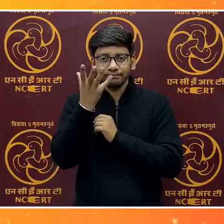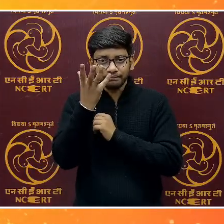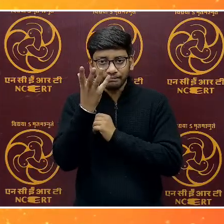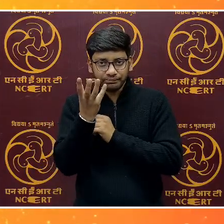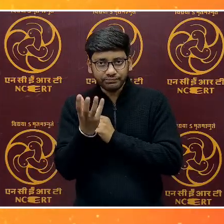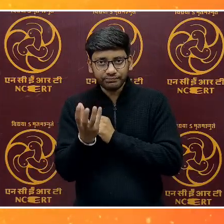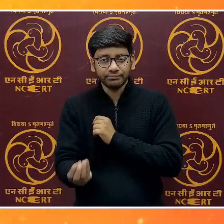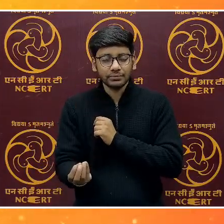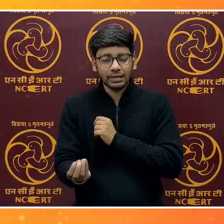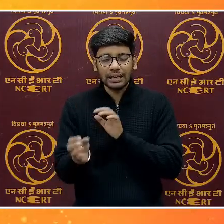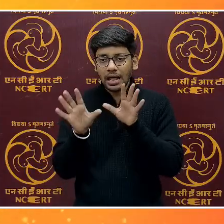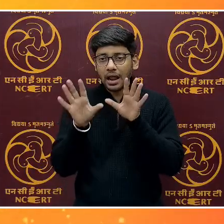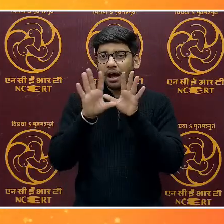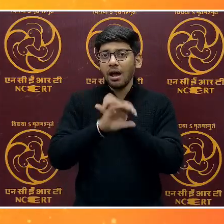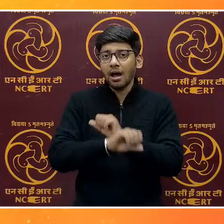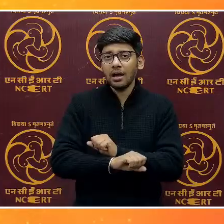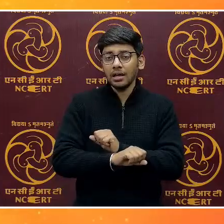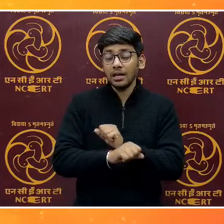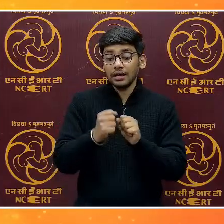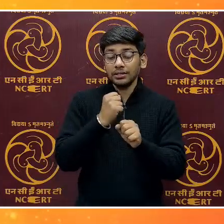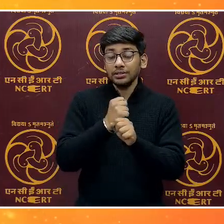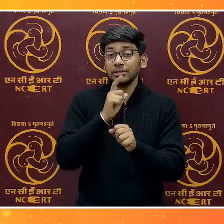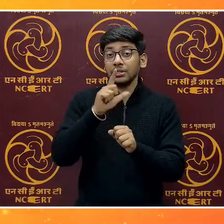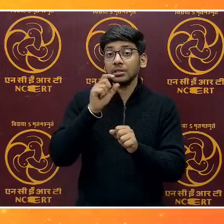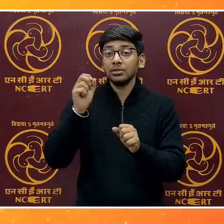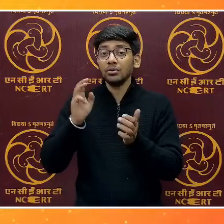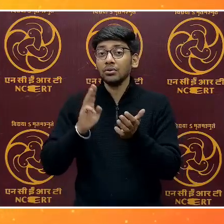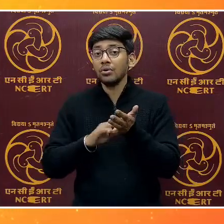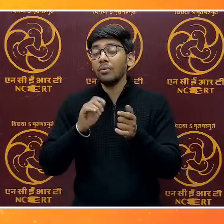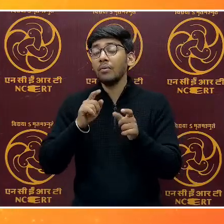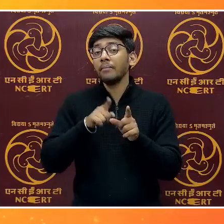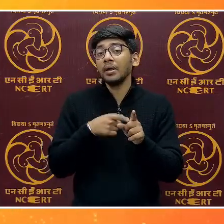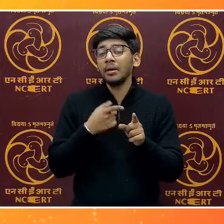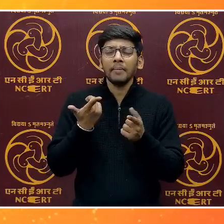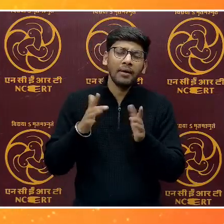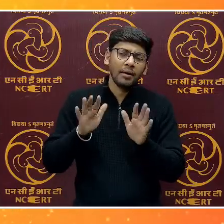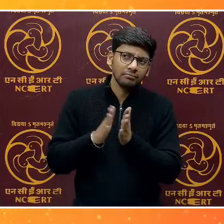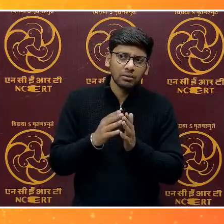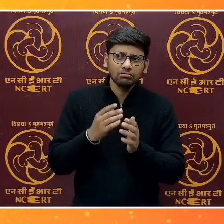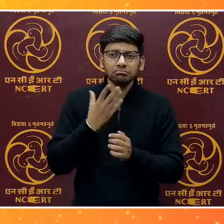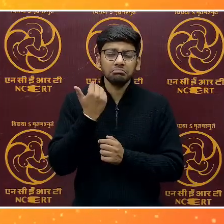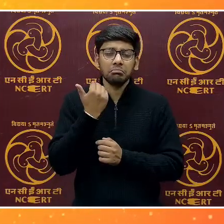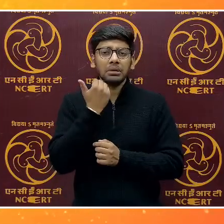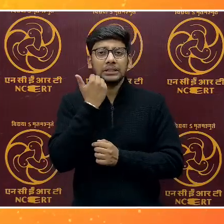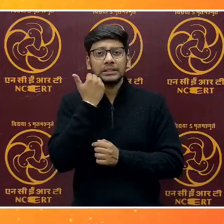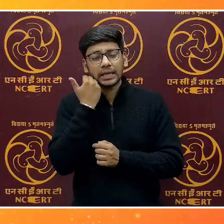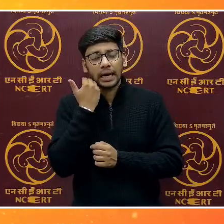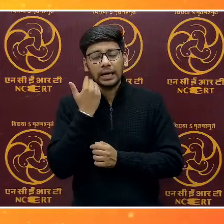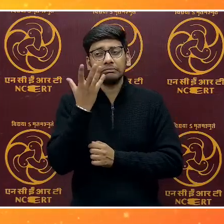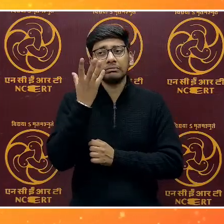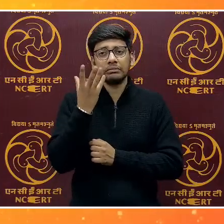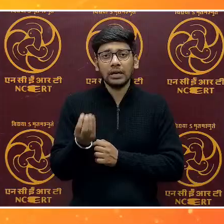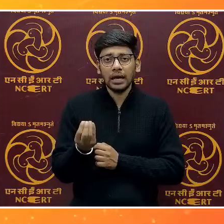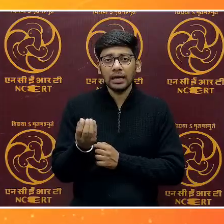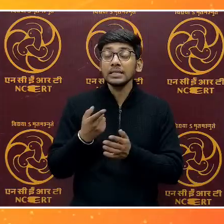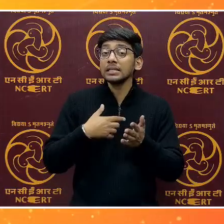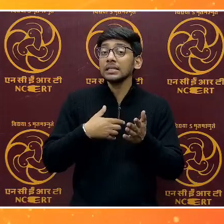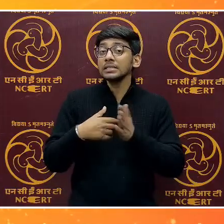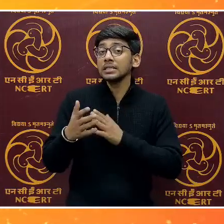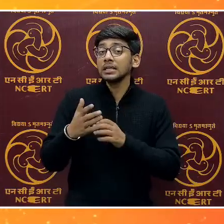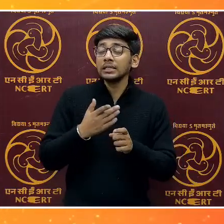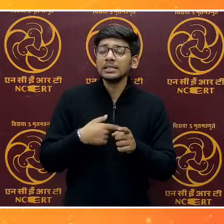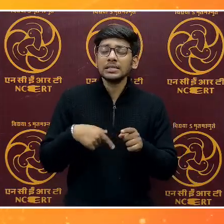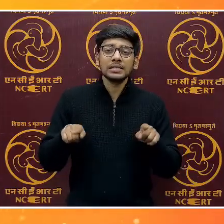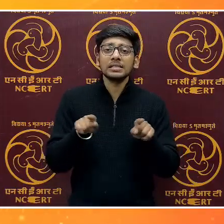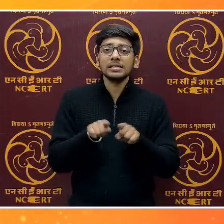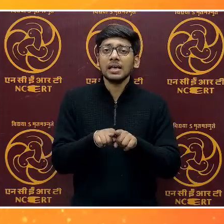is also a synonym to gloomy, sadness, and for me, yes, night and darkness brings gloominess to me.